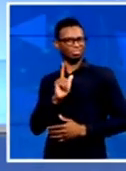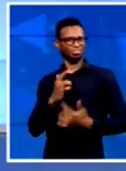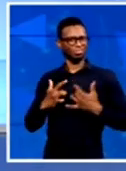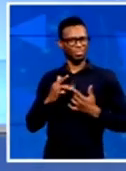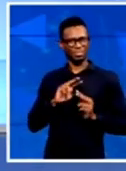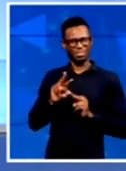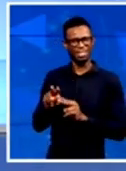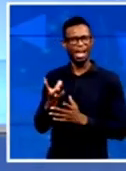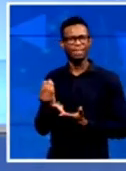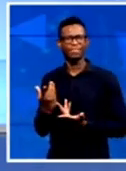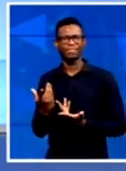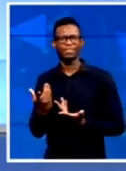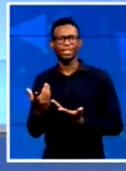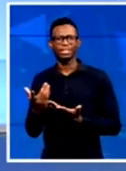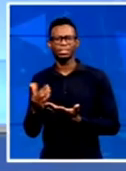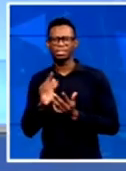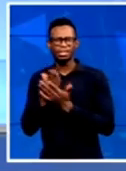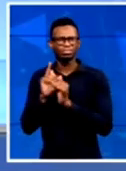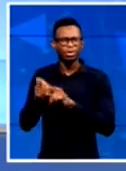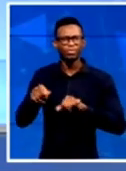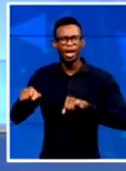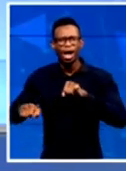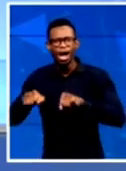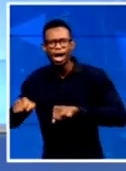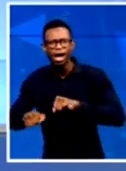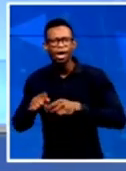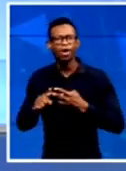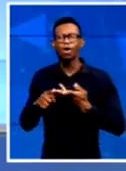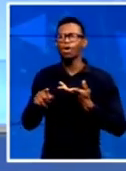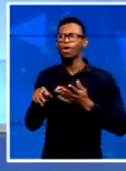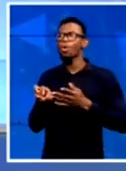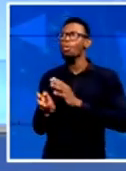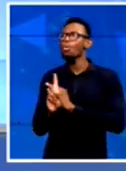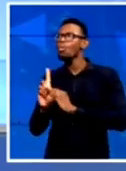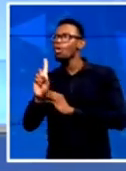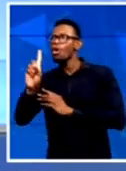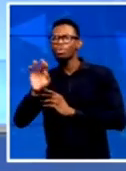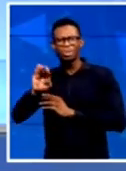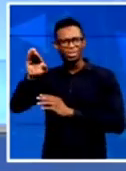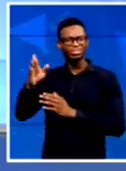bike around. SABC News reporter Bongani Gema has more on this story.